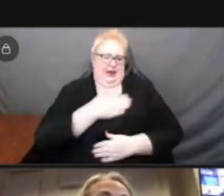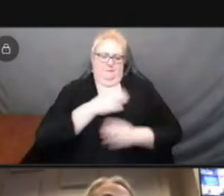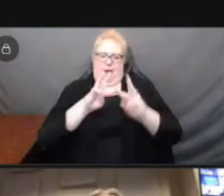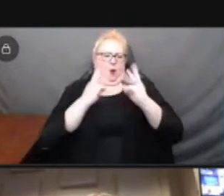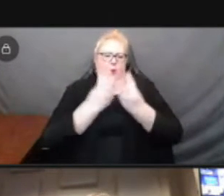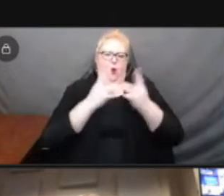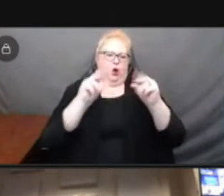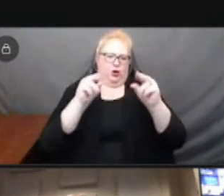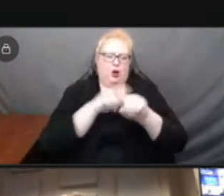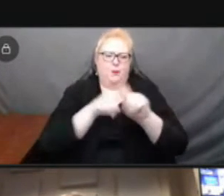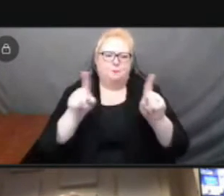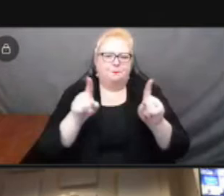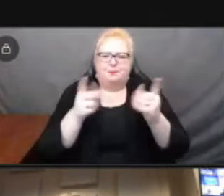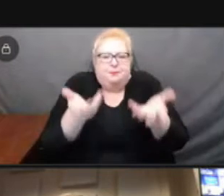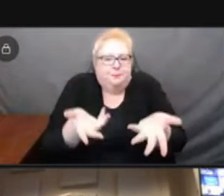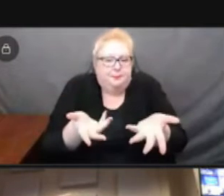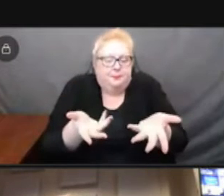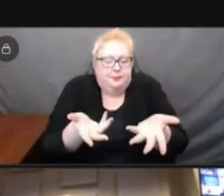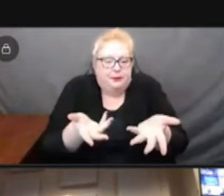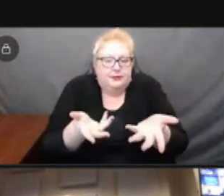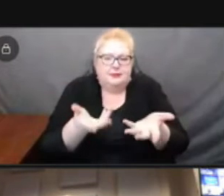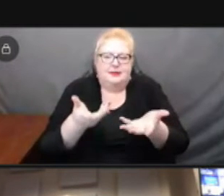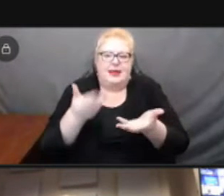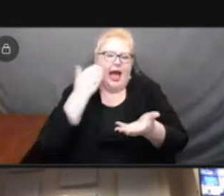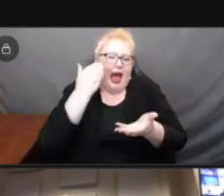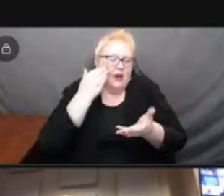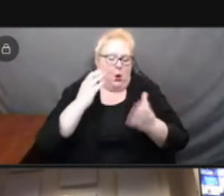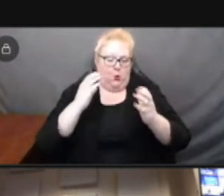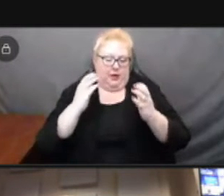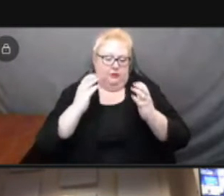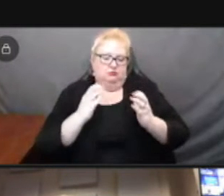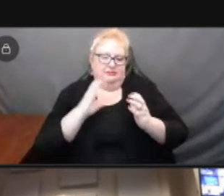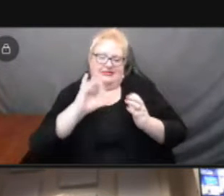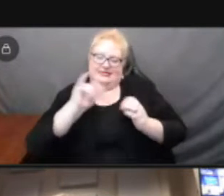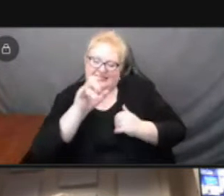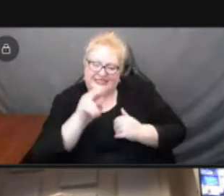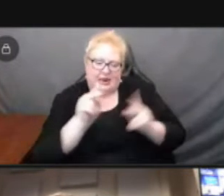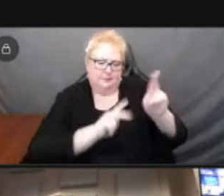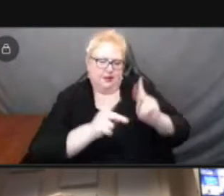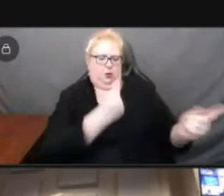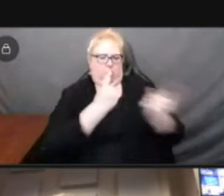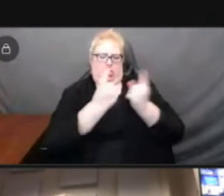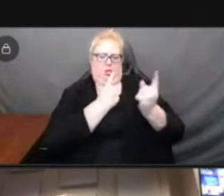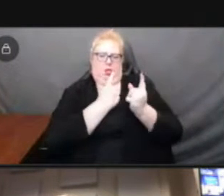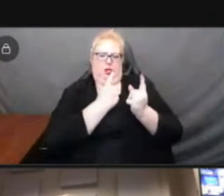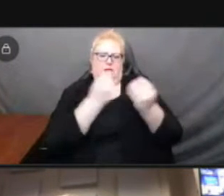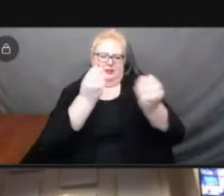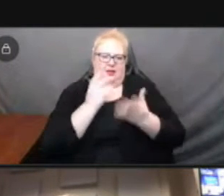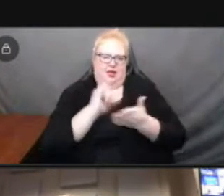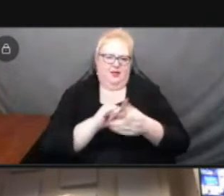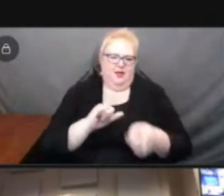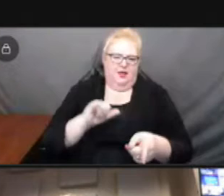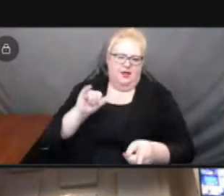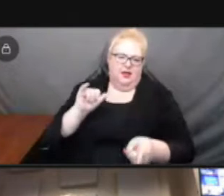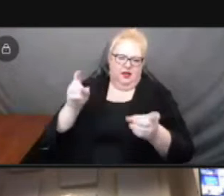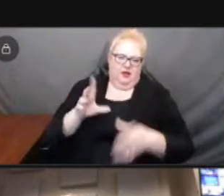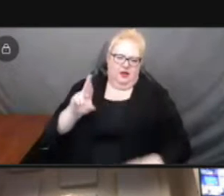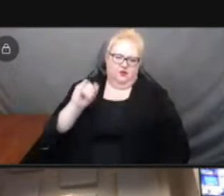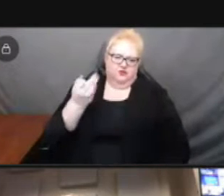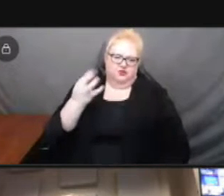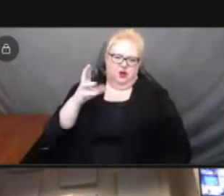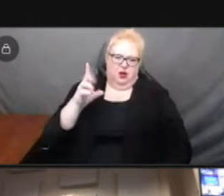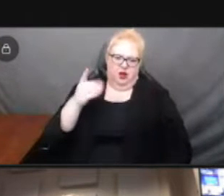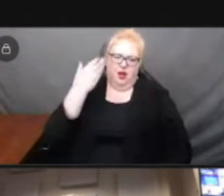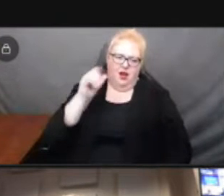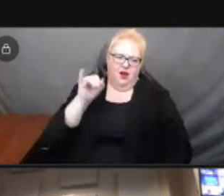a resident did come to me and say that they thought it did have historic significance. Director Wright, I don't know if you want us all to say a yay or nay to that.